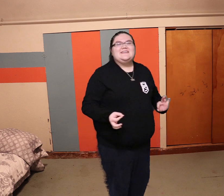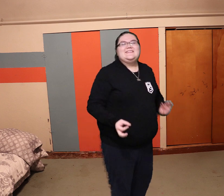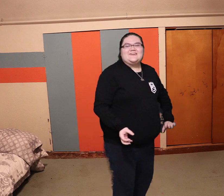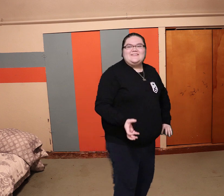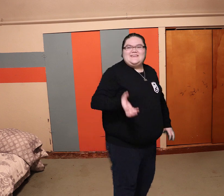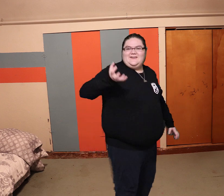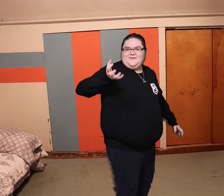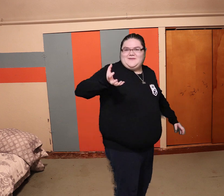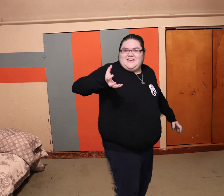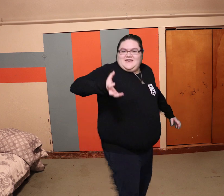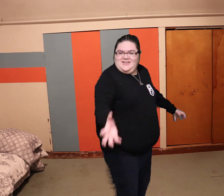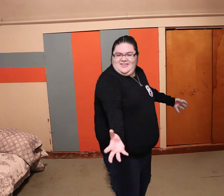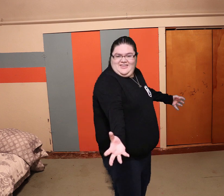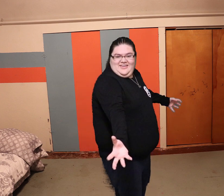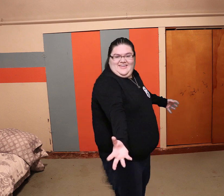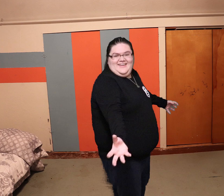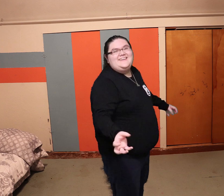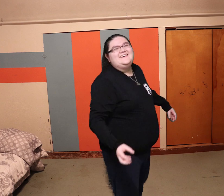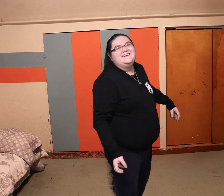if you can literally get it from the